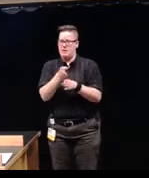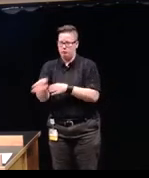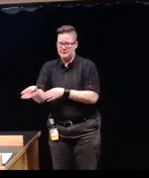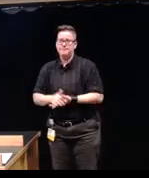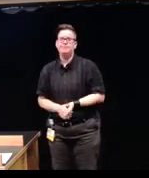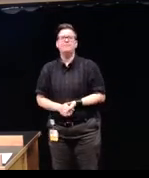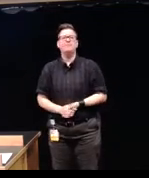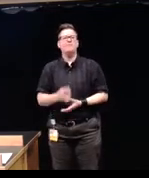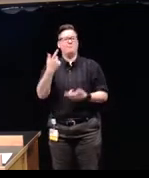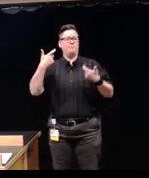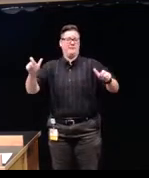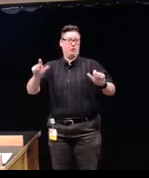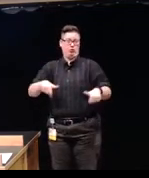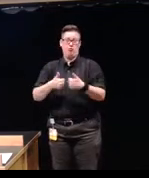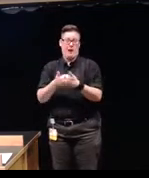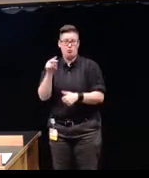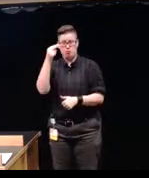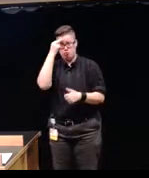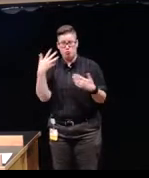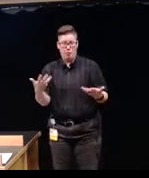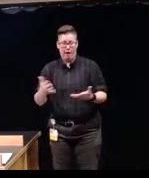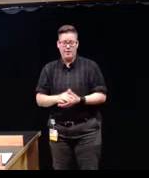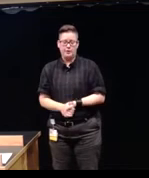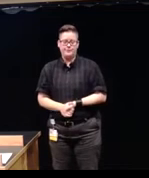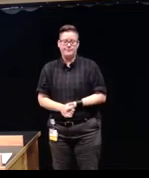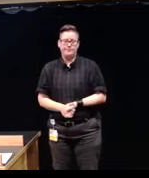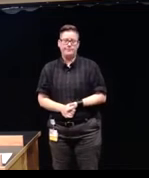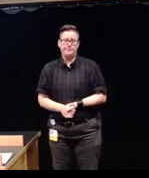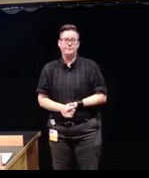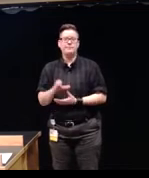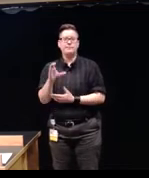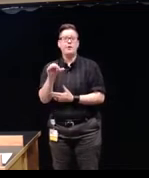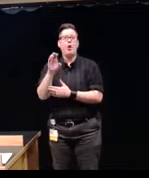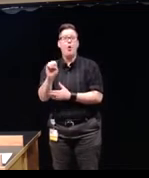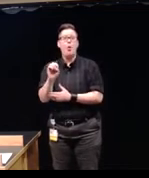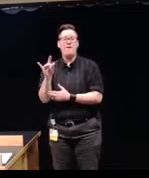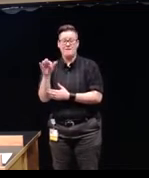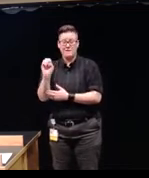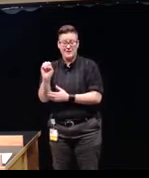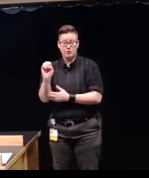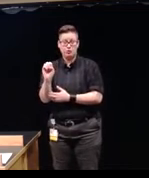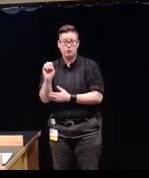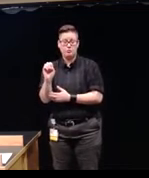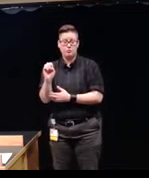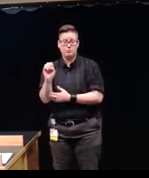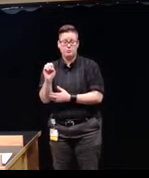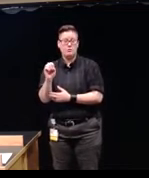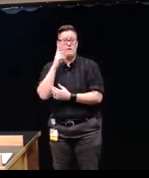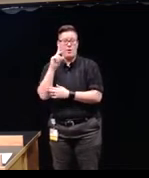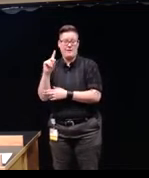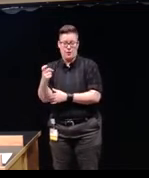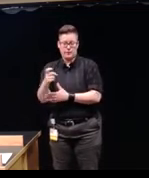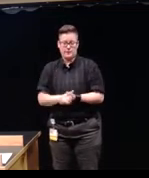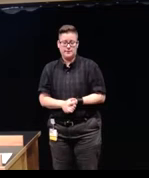major challenges for neurology is that the core features that we use to make the diagnosis, when used